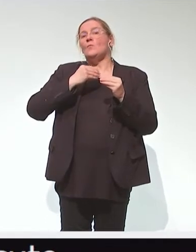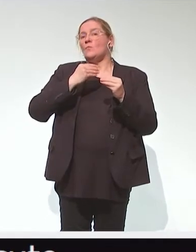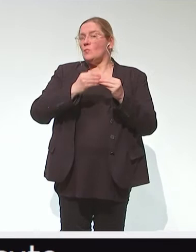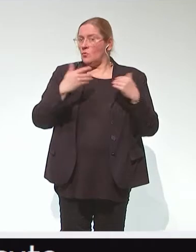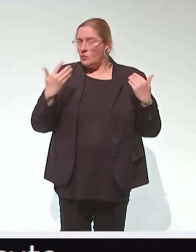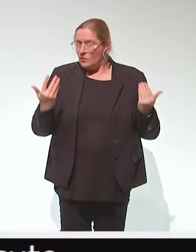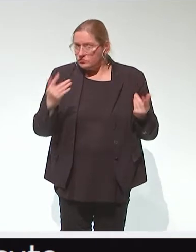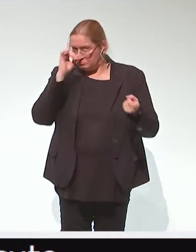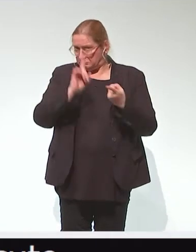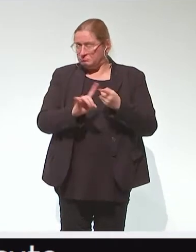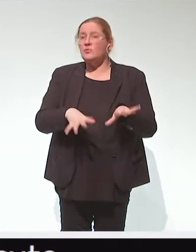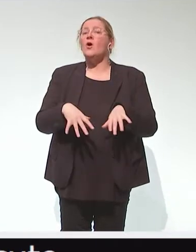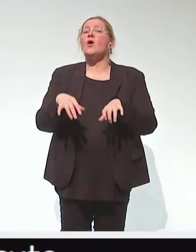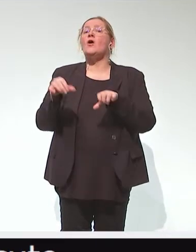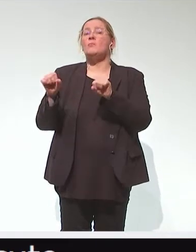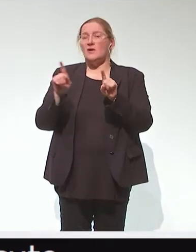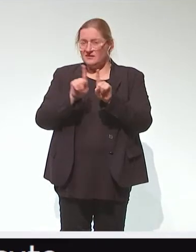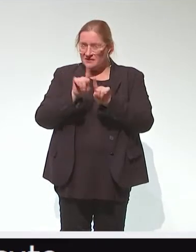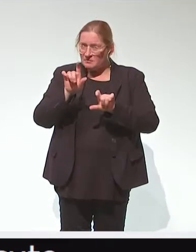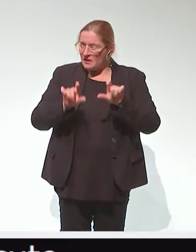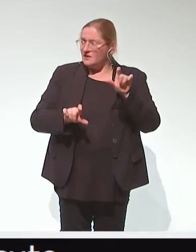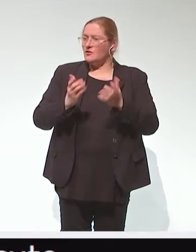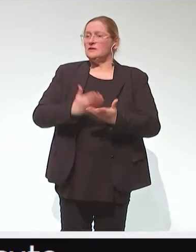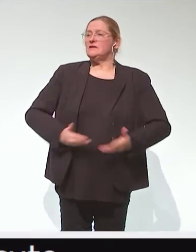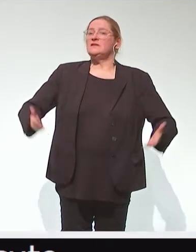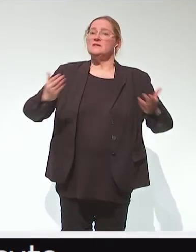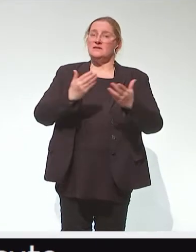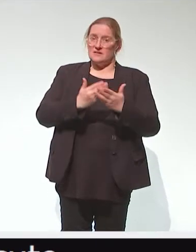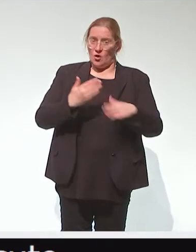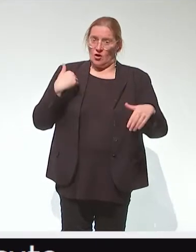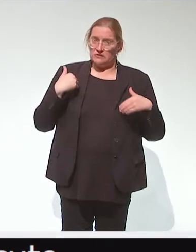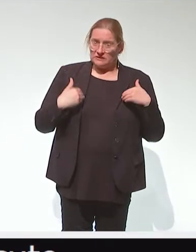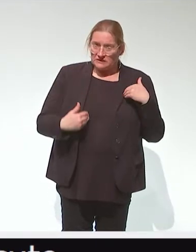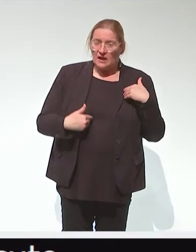aspects. In our world,